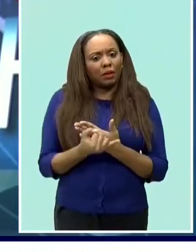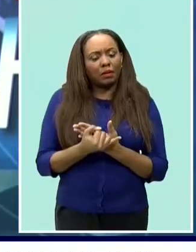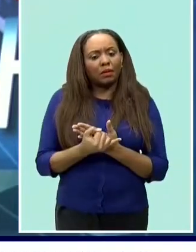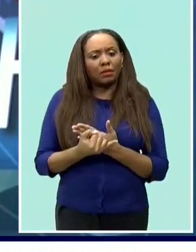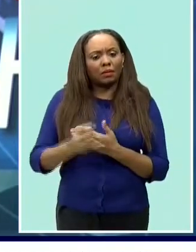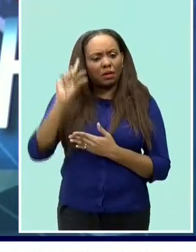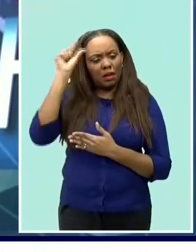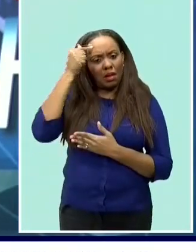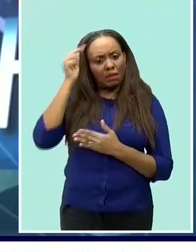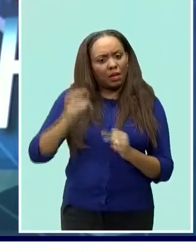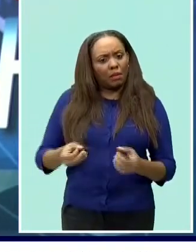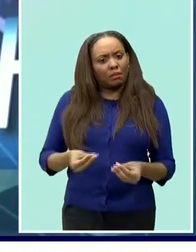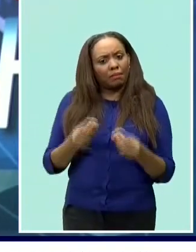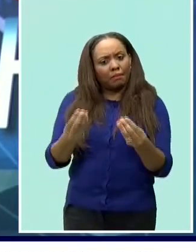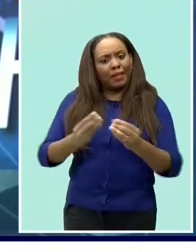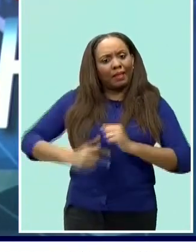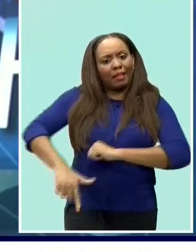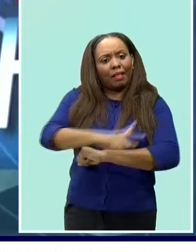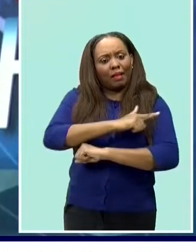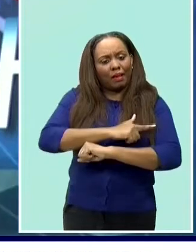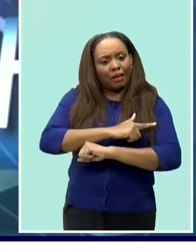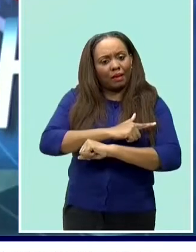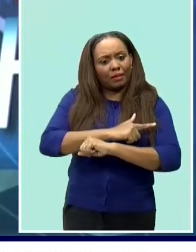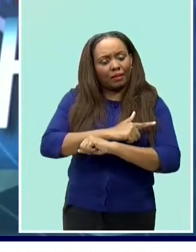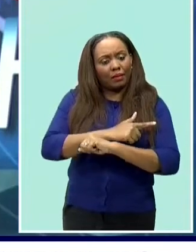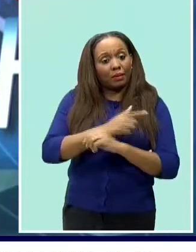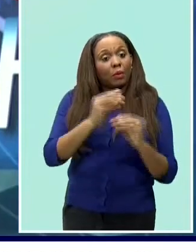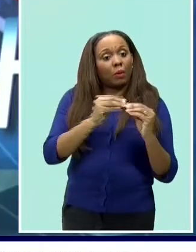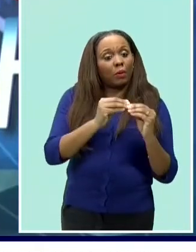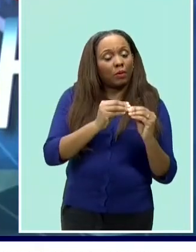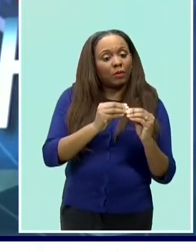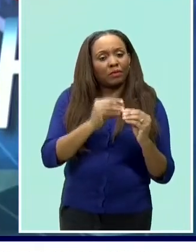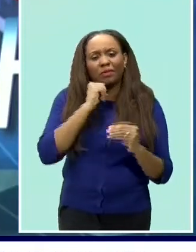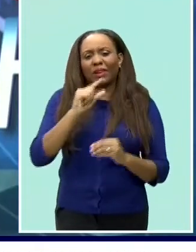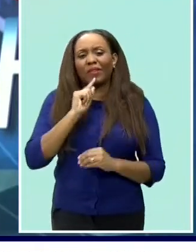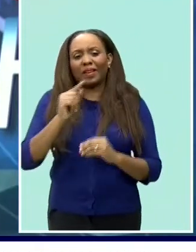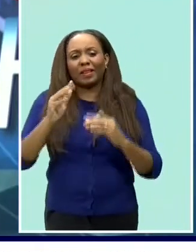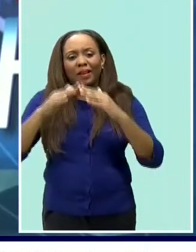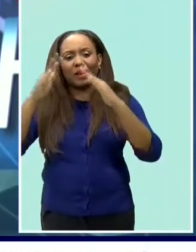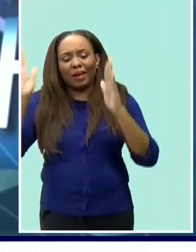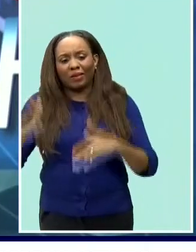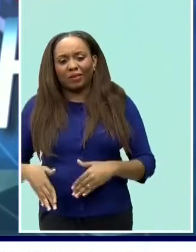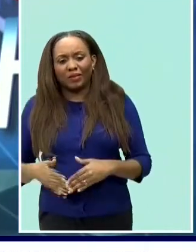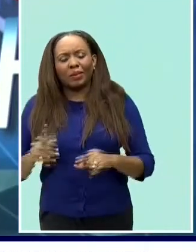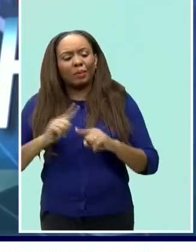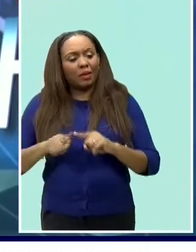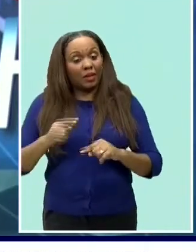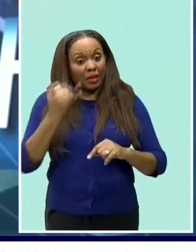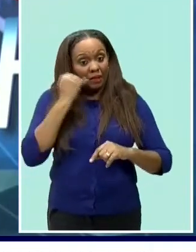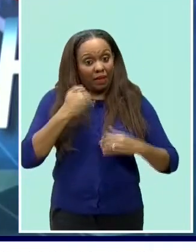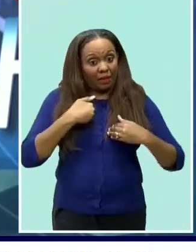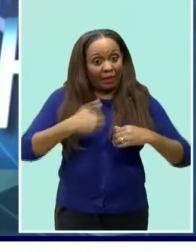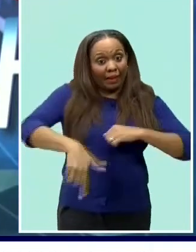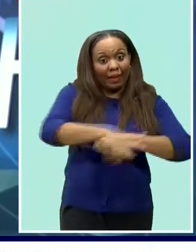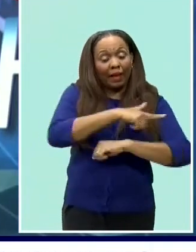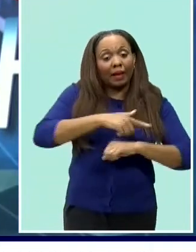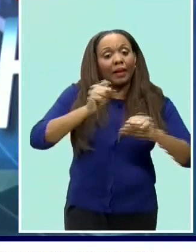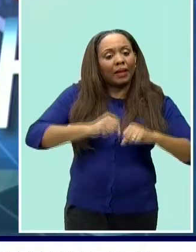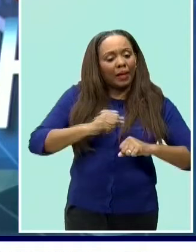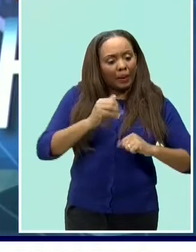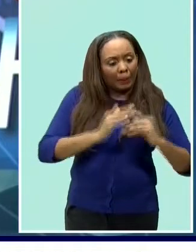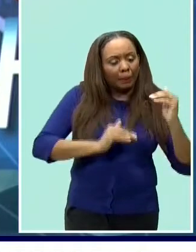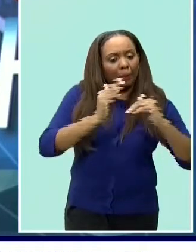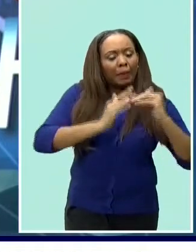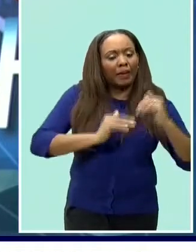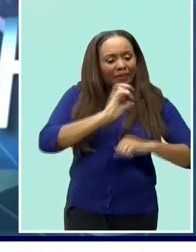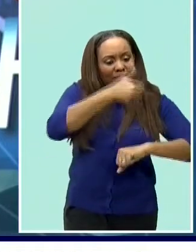can provide land more easily than it can houses and can in turn help people to build homes on that land. But what Bishop Atherley says